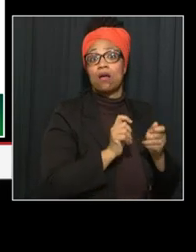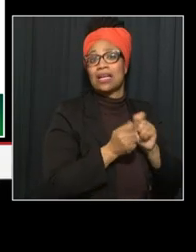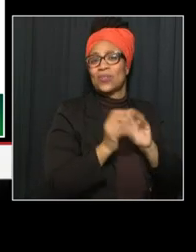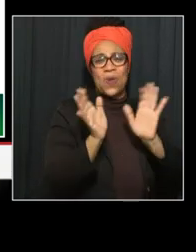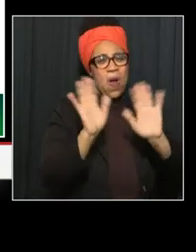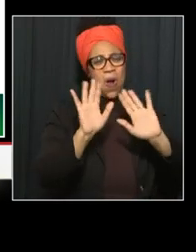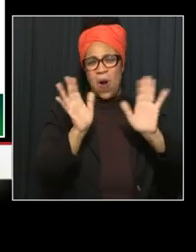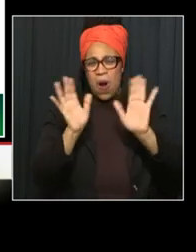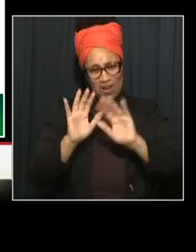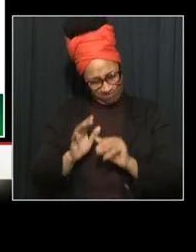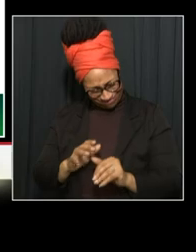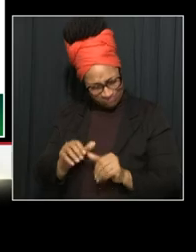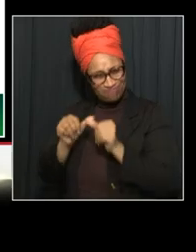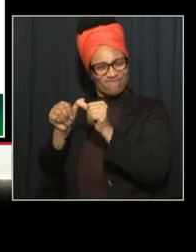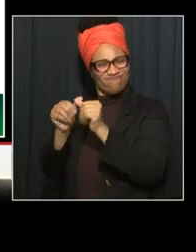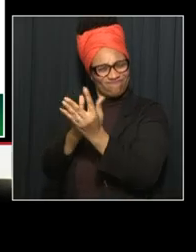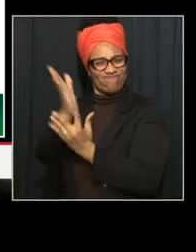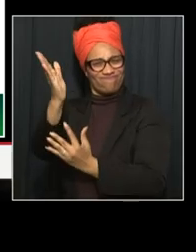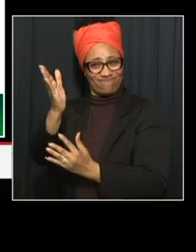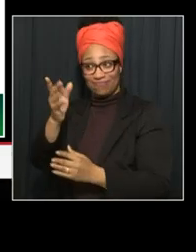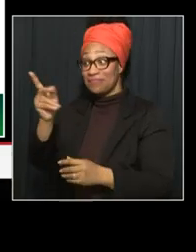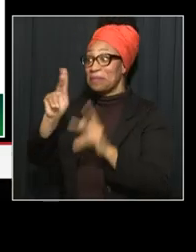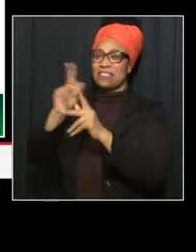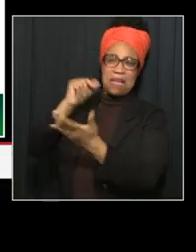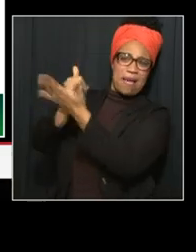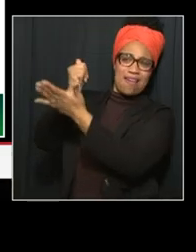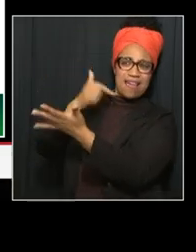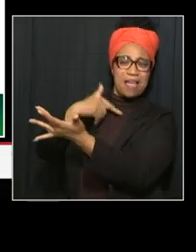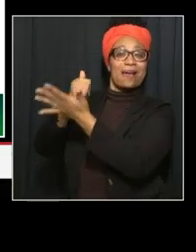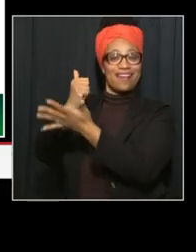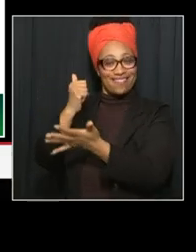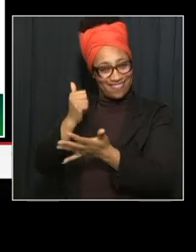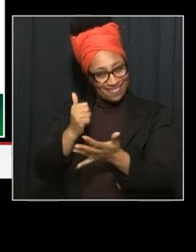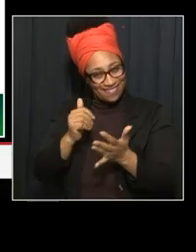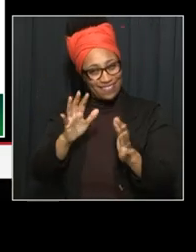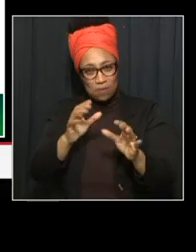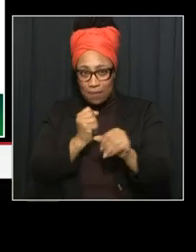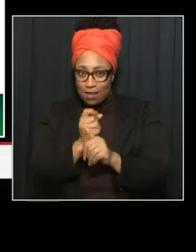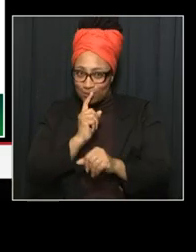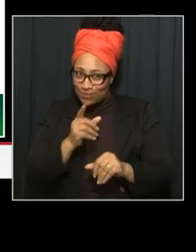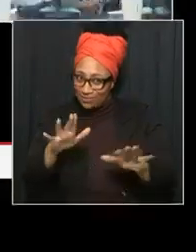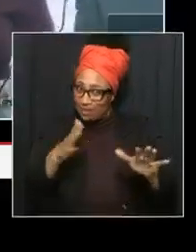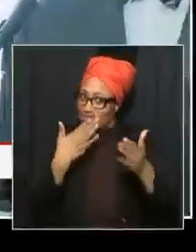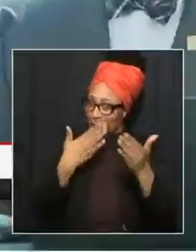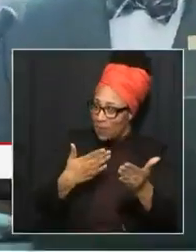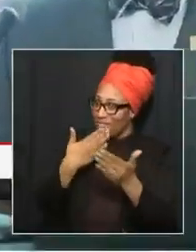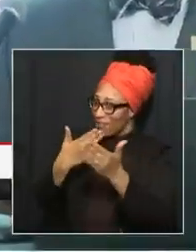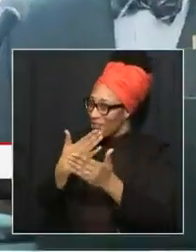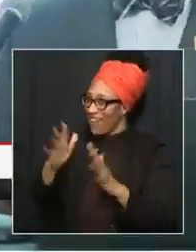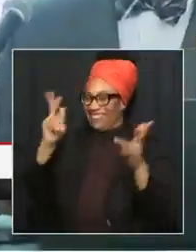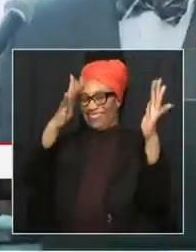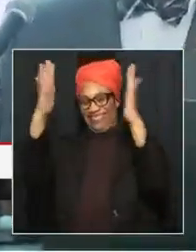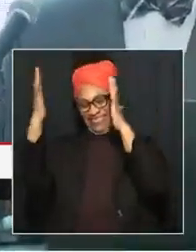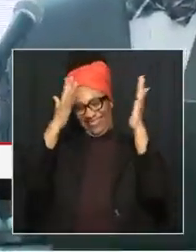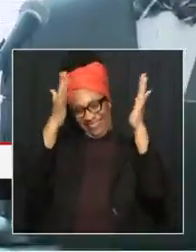All right, I need a few more. Right. And with that, I say thank you. Thank you.